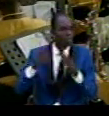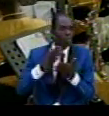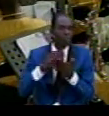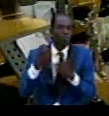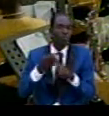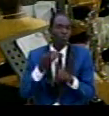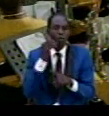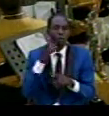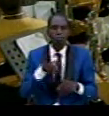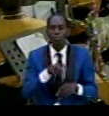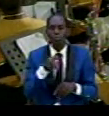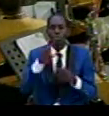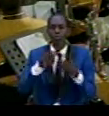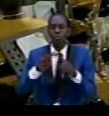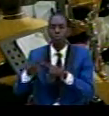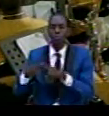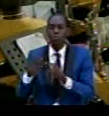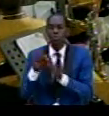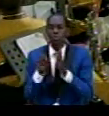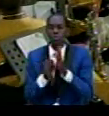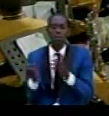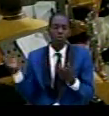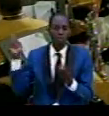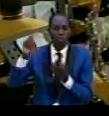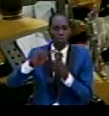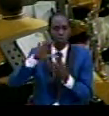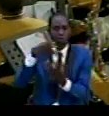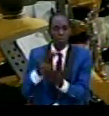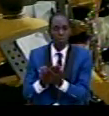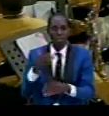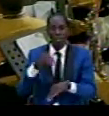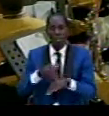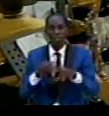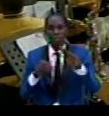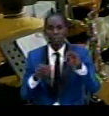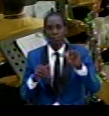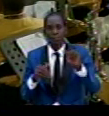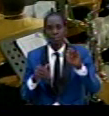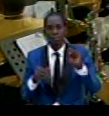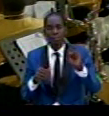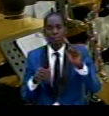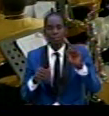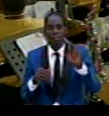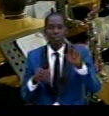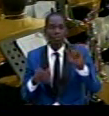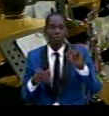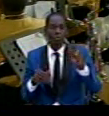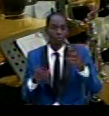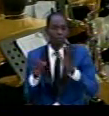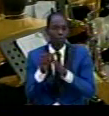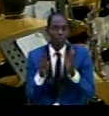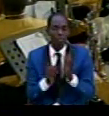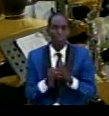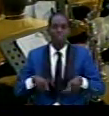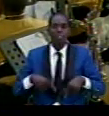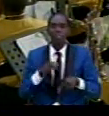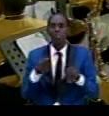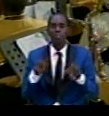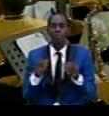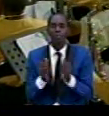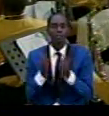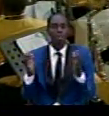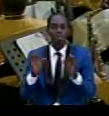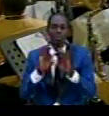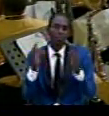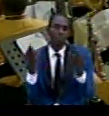found himself in Nazareth State, living the life of a prodigal son. He lived a hard life until